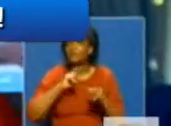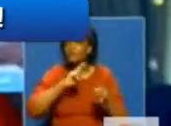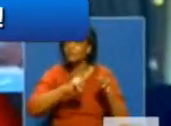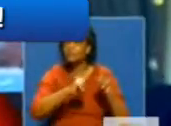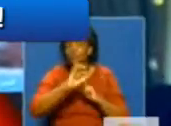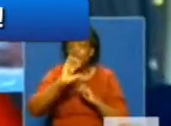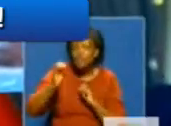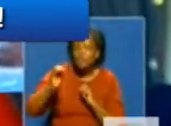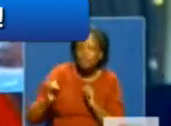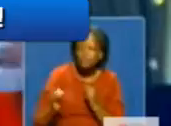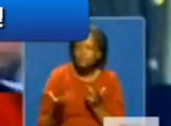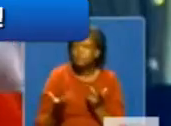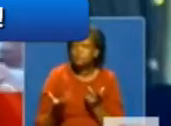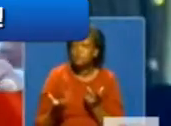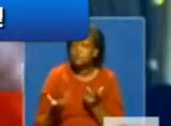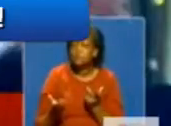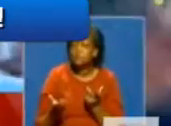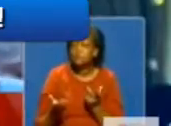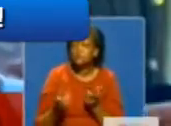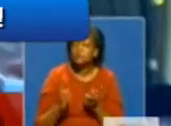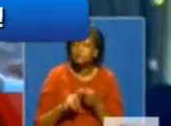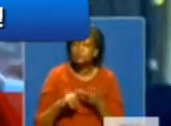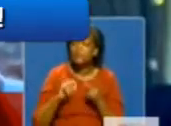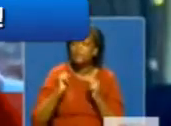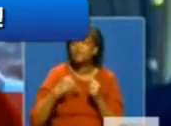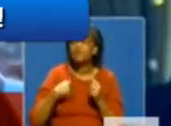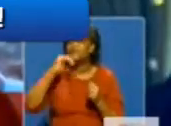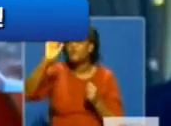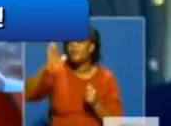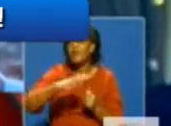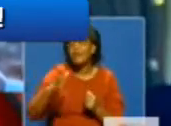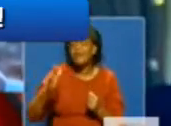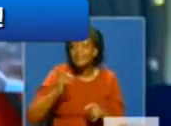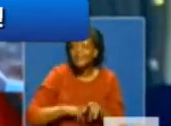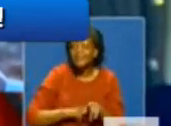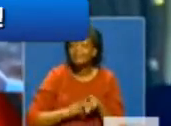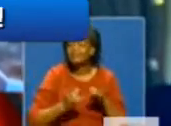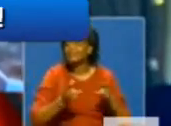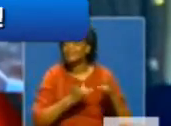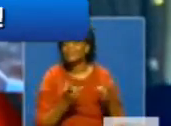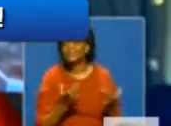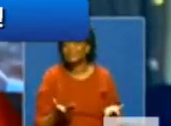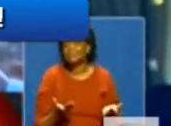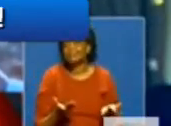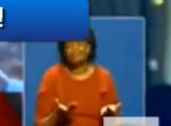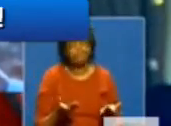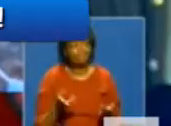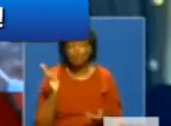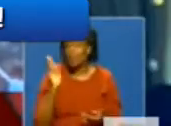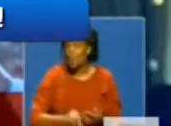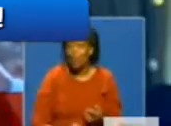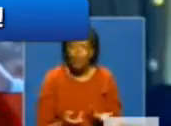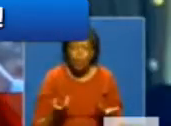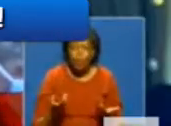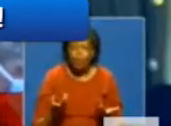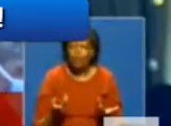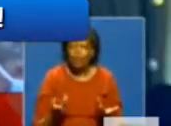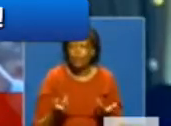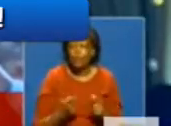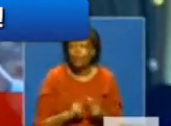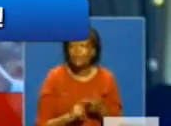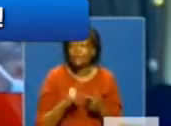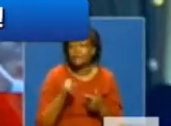counties? Will you have them to Parliament when they are considering it? The answer is no. It would result